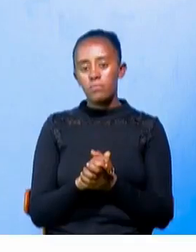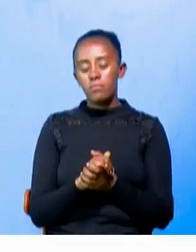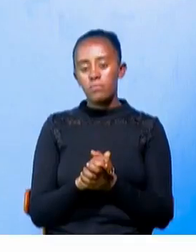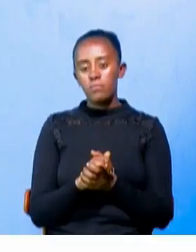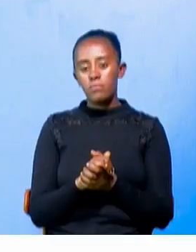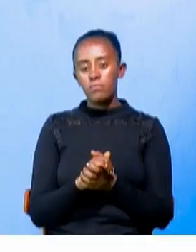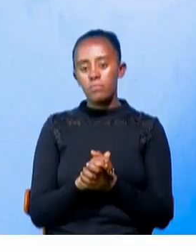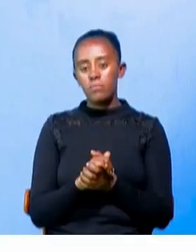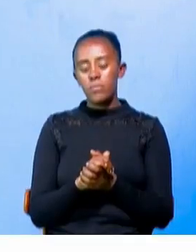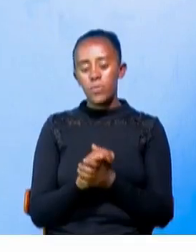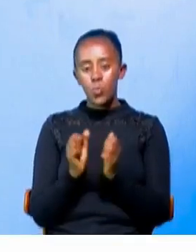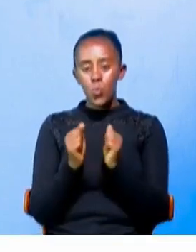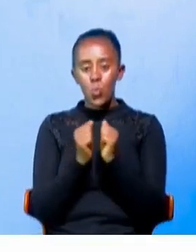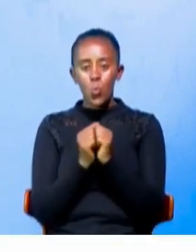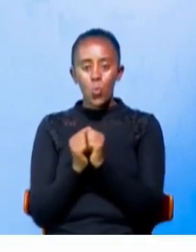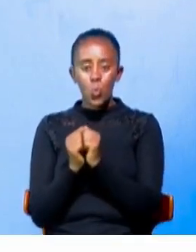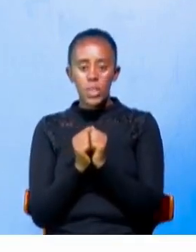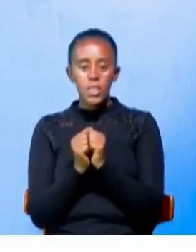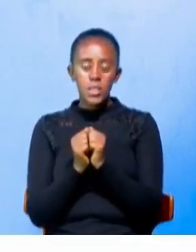with